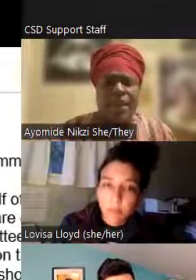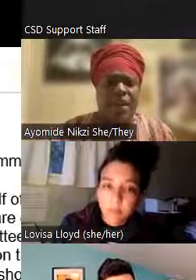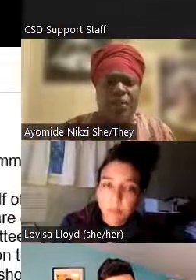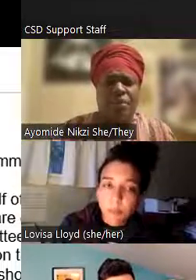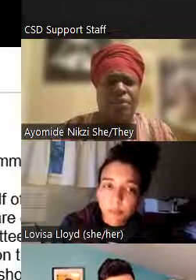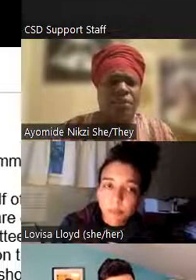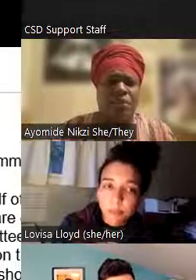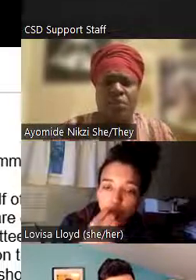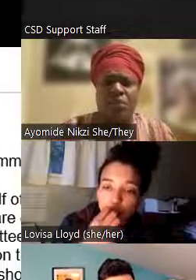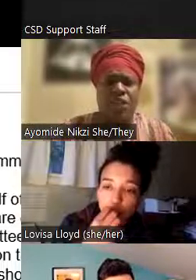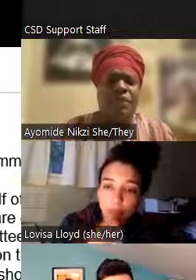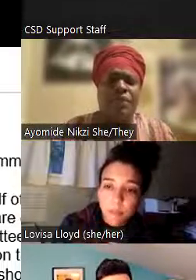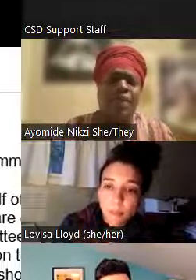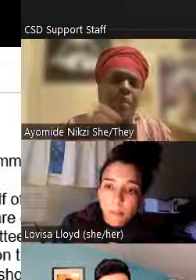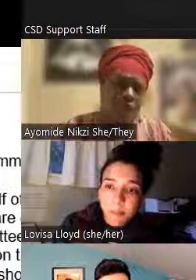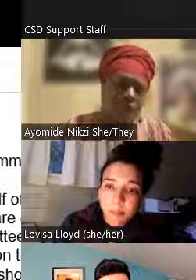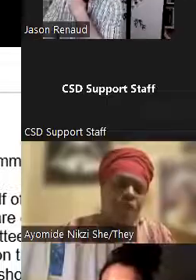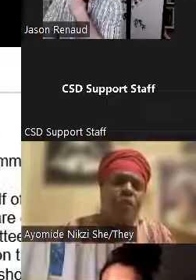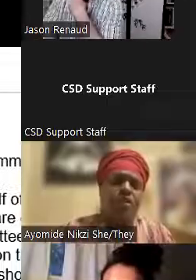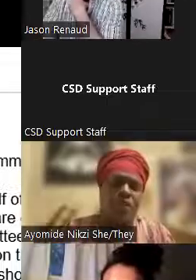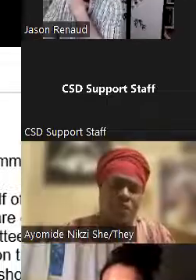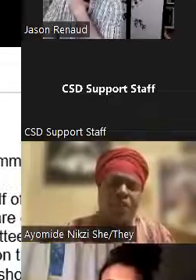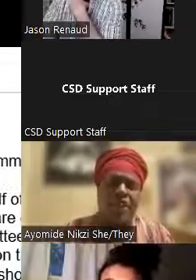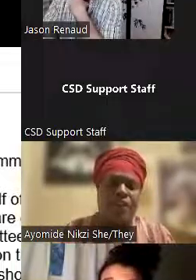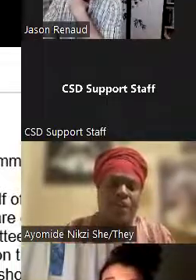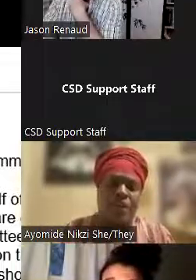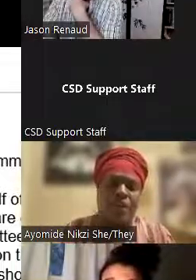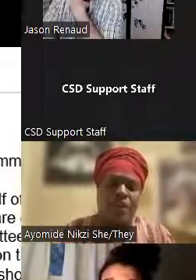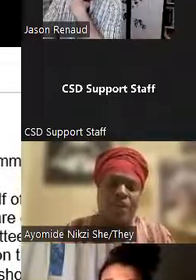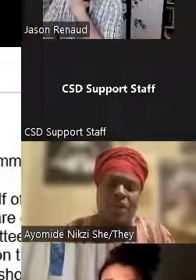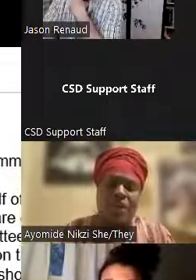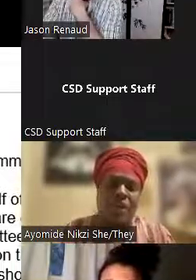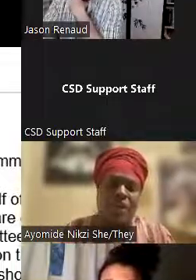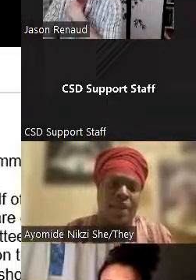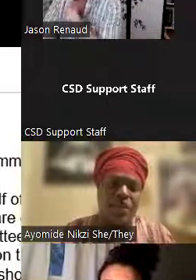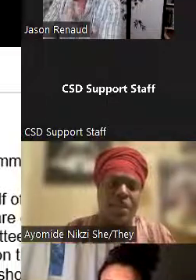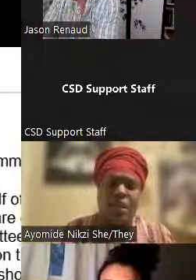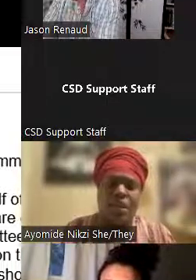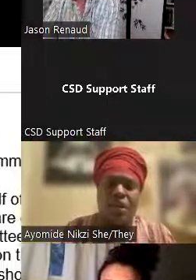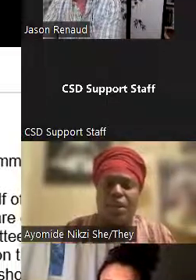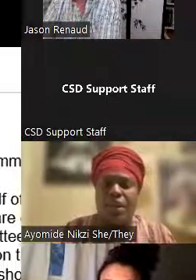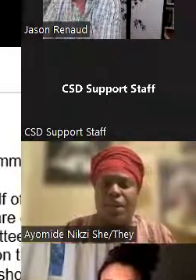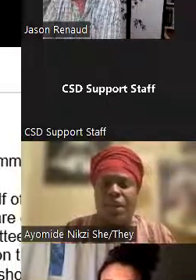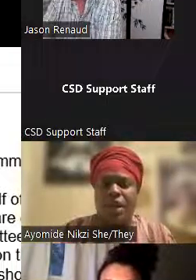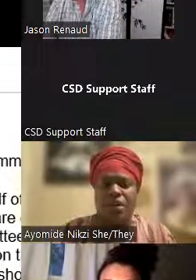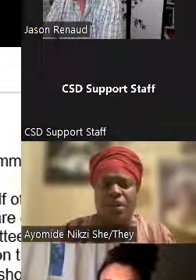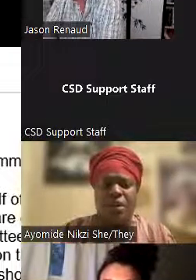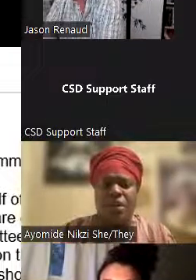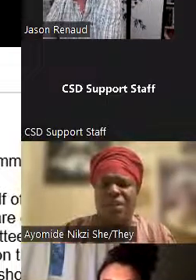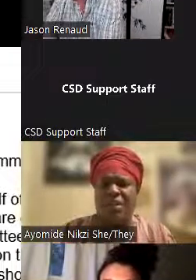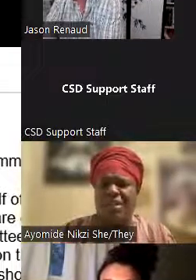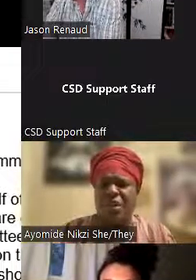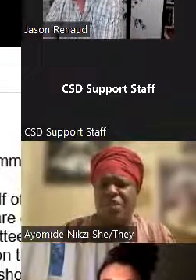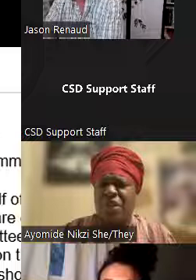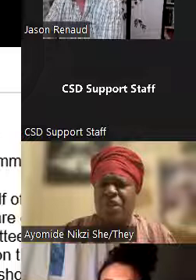And then, then when we go to the no vote, just to make sure the hands are up long enough so it can be counted. I saw